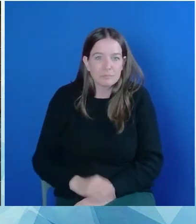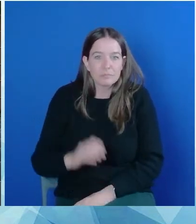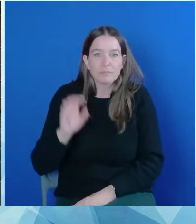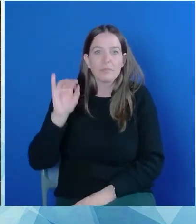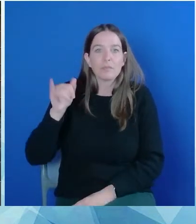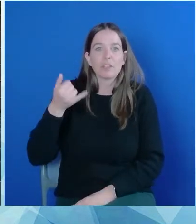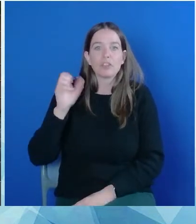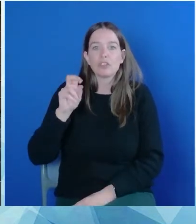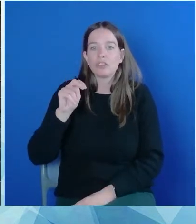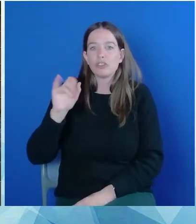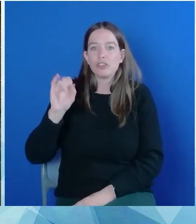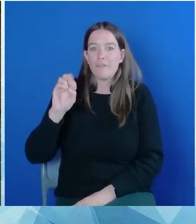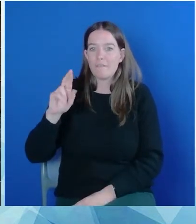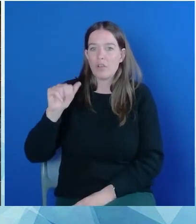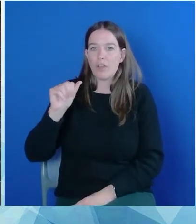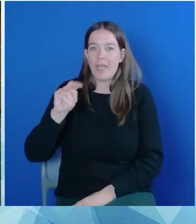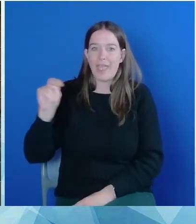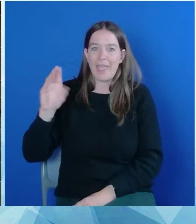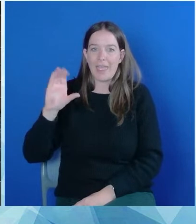Jennifer Ann Cook